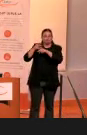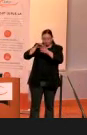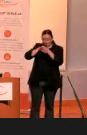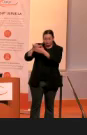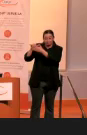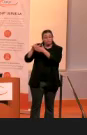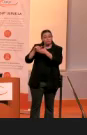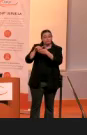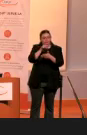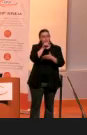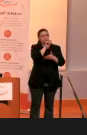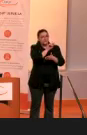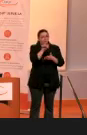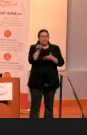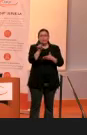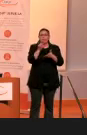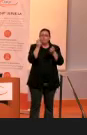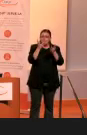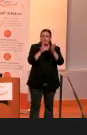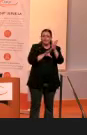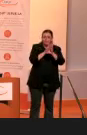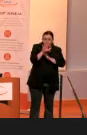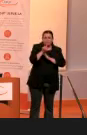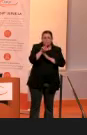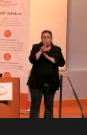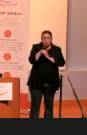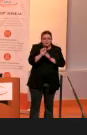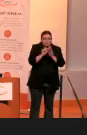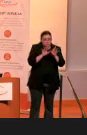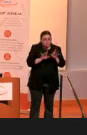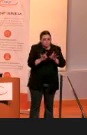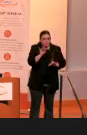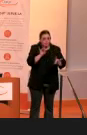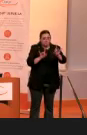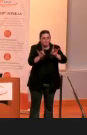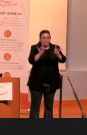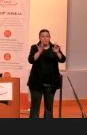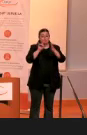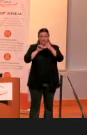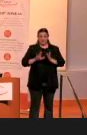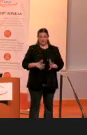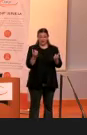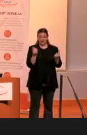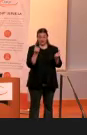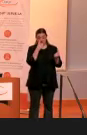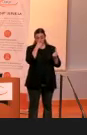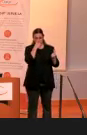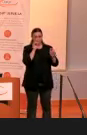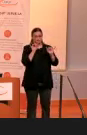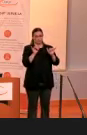the following 10, 20 years. And what the investigators did was that they then looked